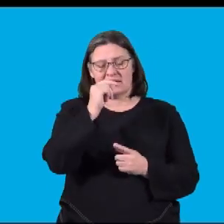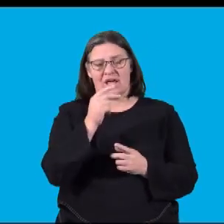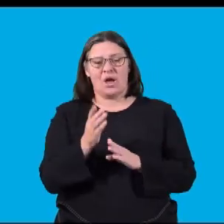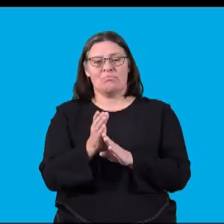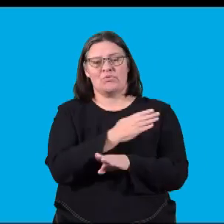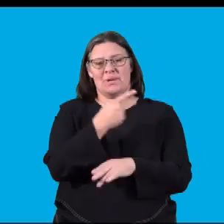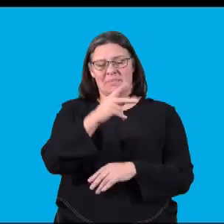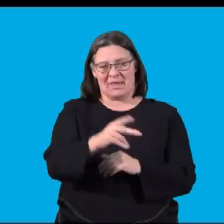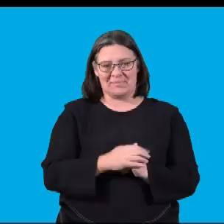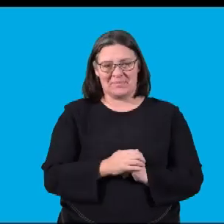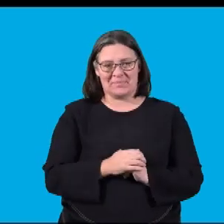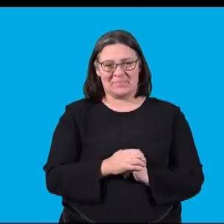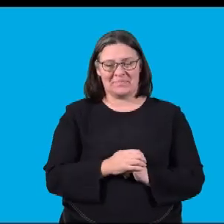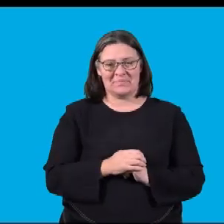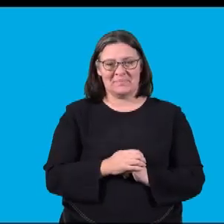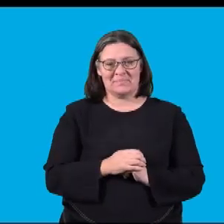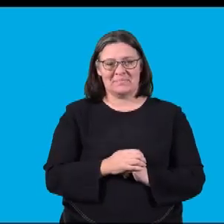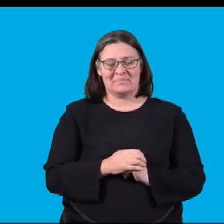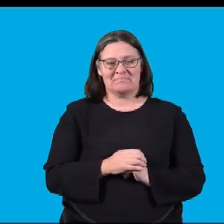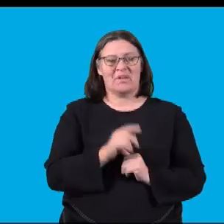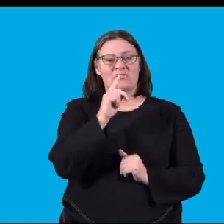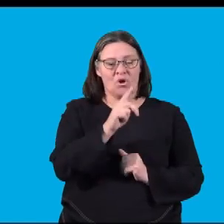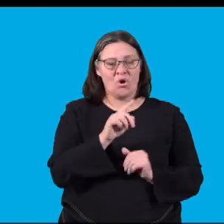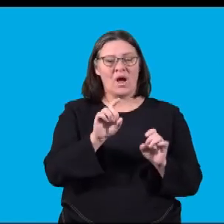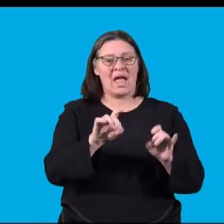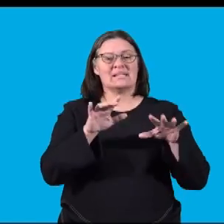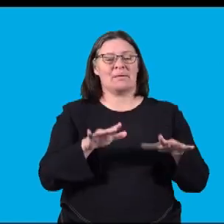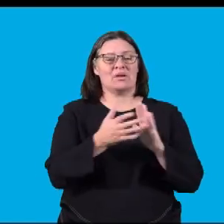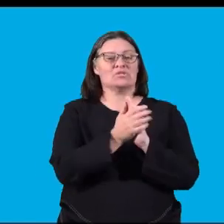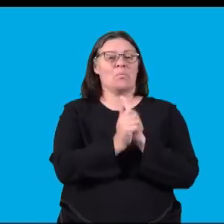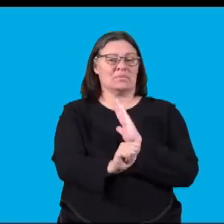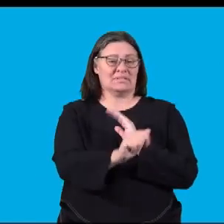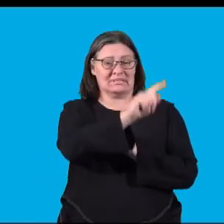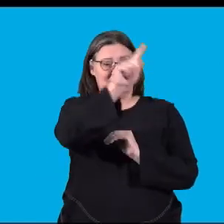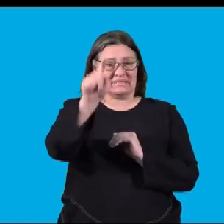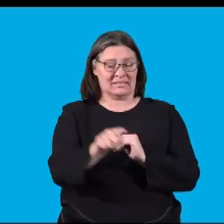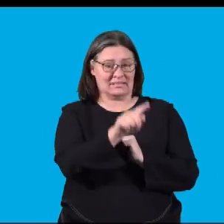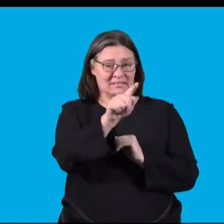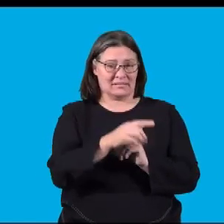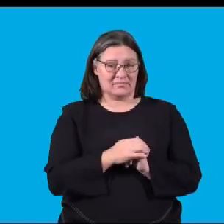and prepayments. Here are your exam writing competences.